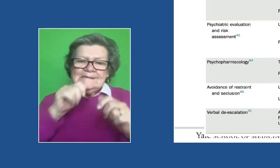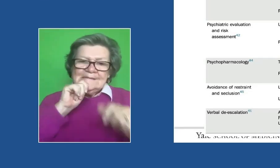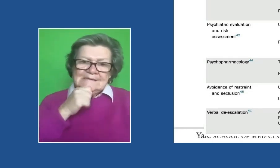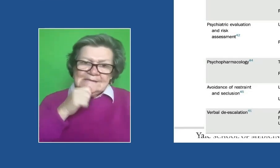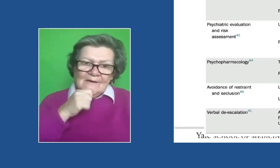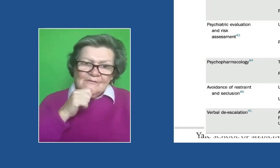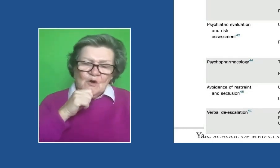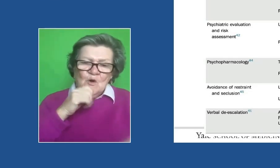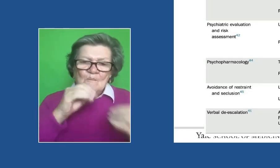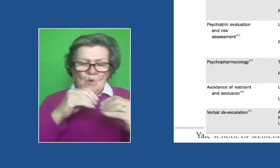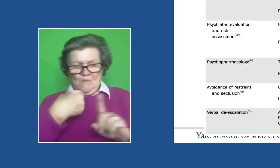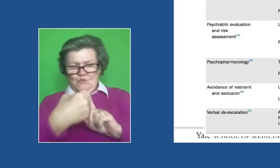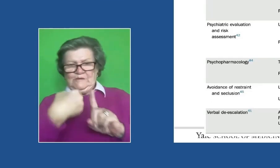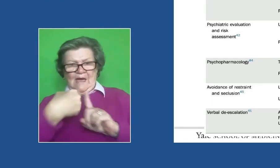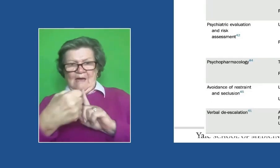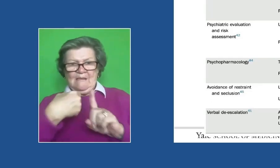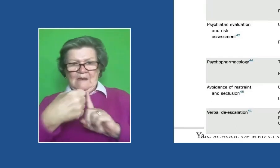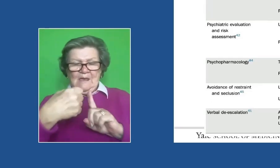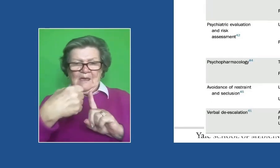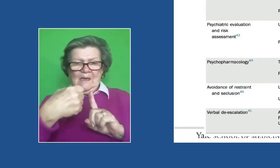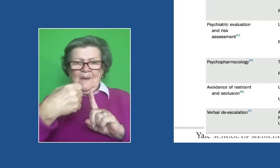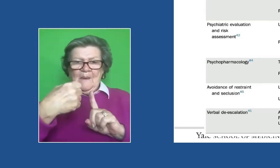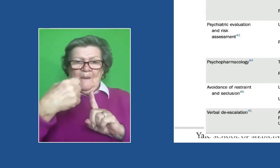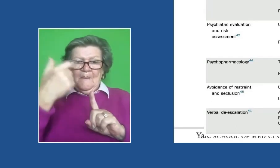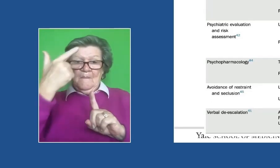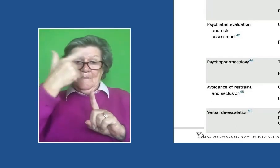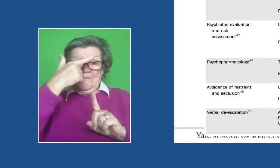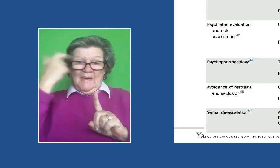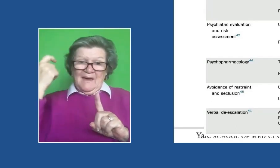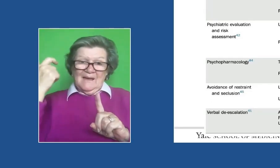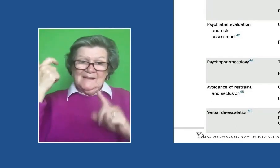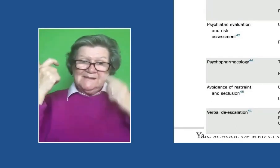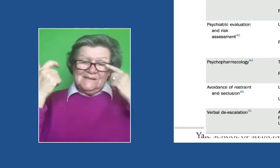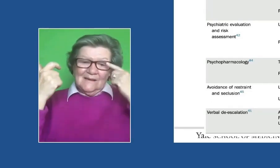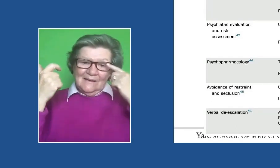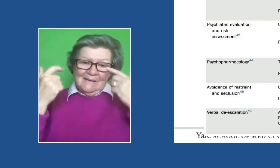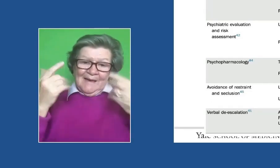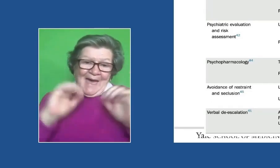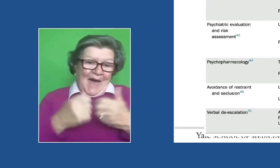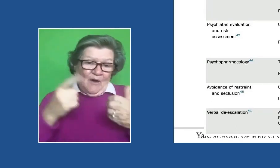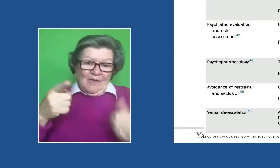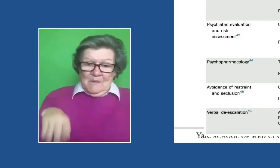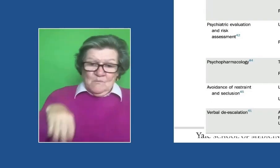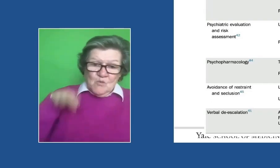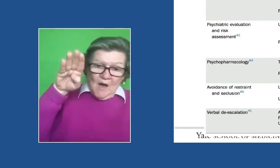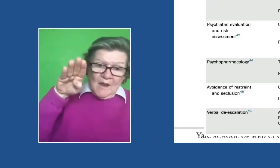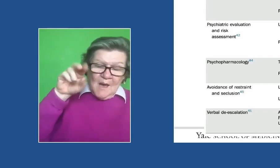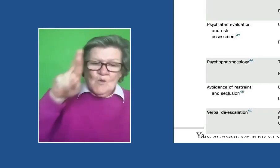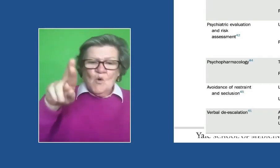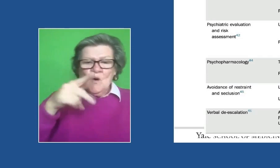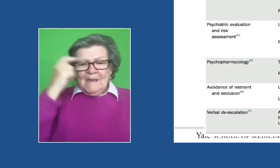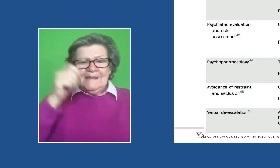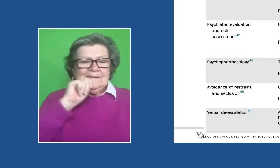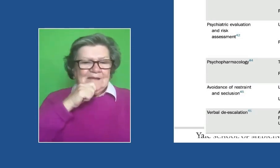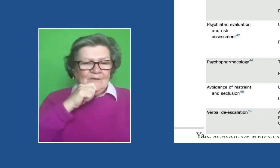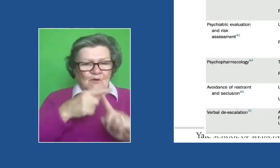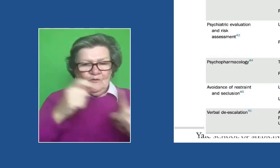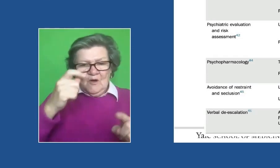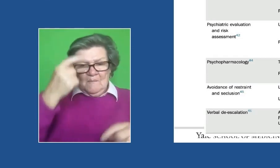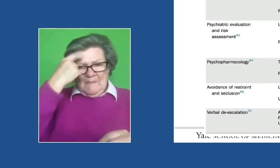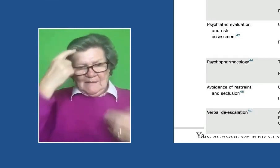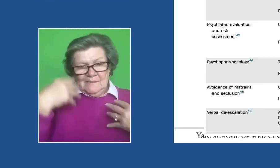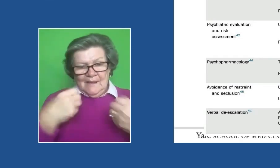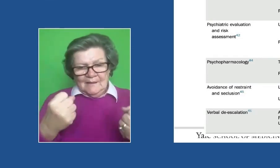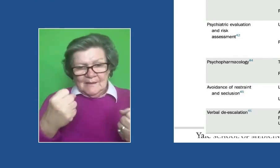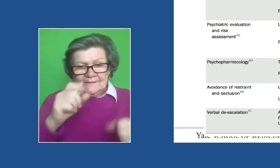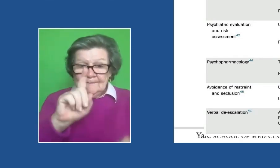and brutality just from potentially more indigent upbringing, or just from suffering from mental illness. And that we need to